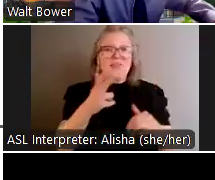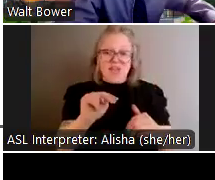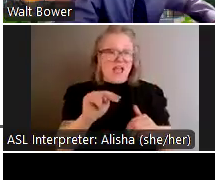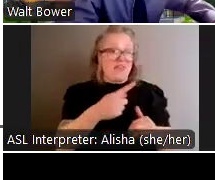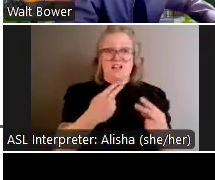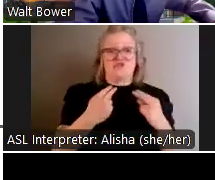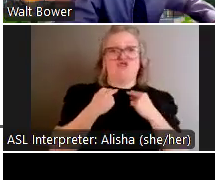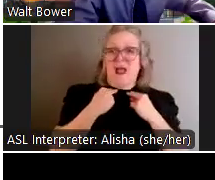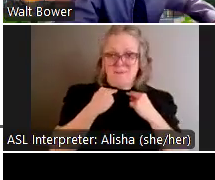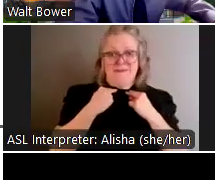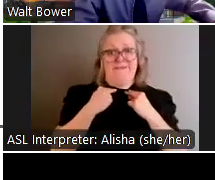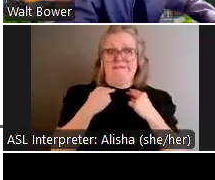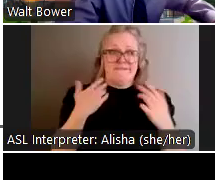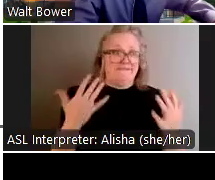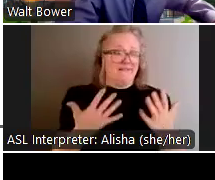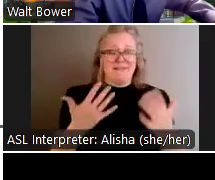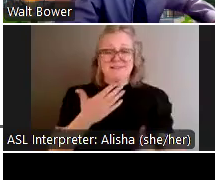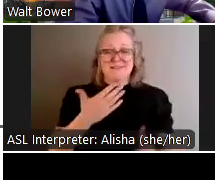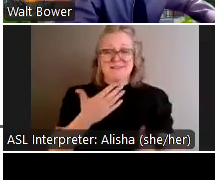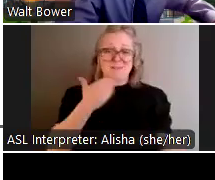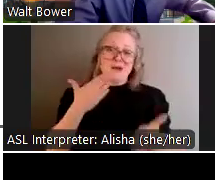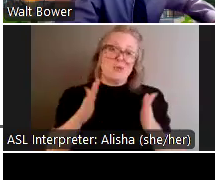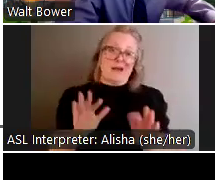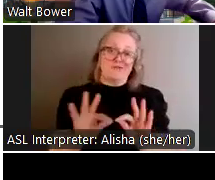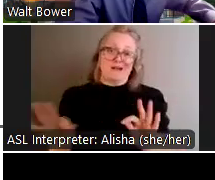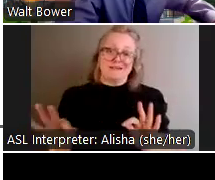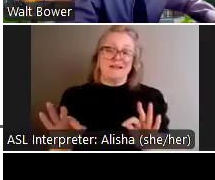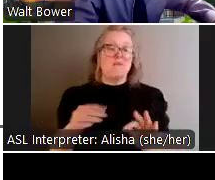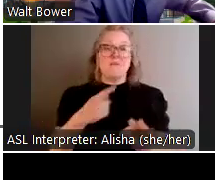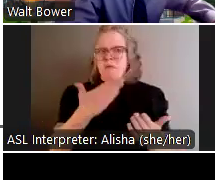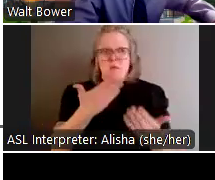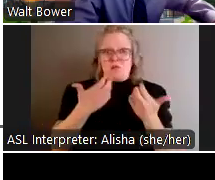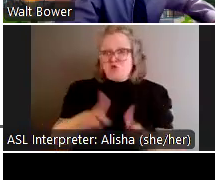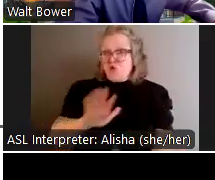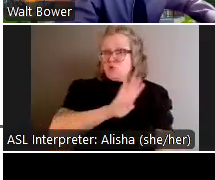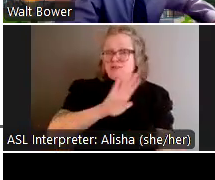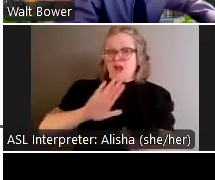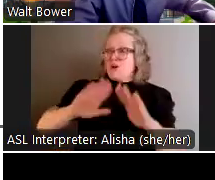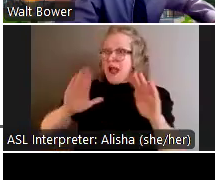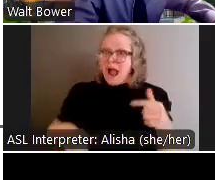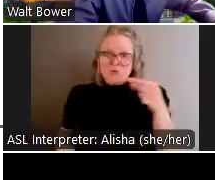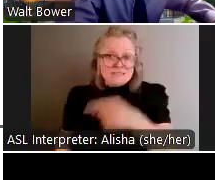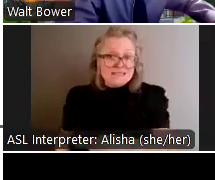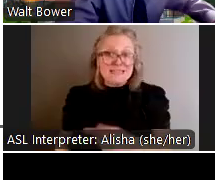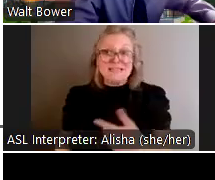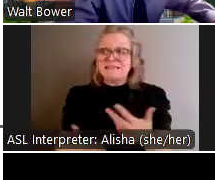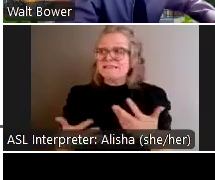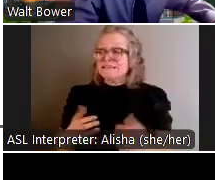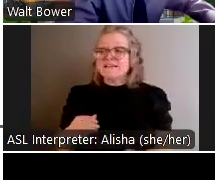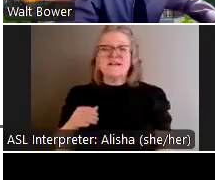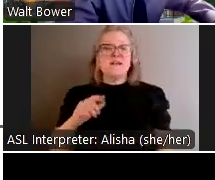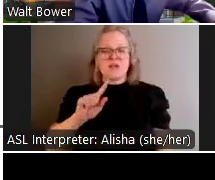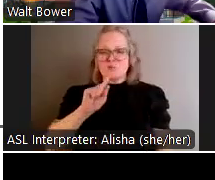there, probably a better way to say that. But then they might lose their housing that they have, and they really